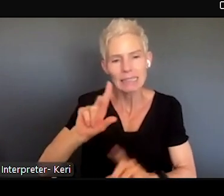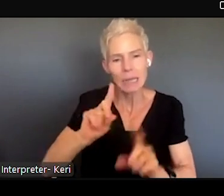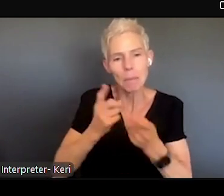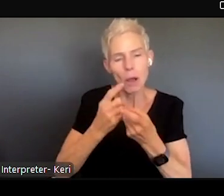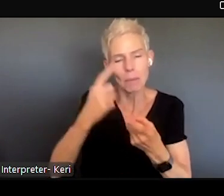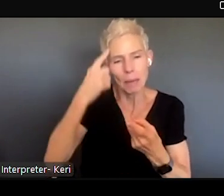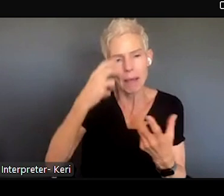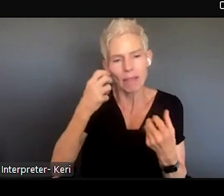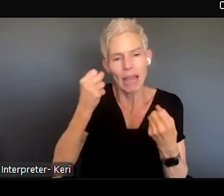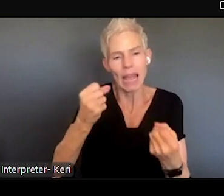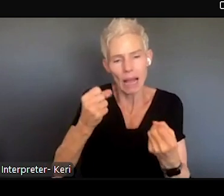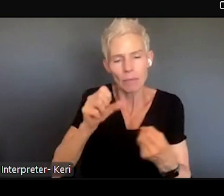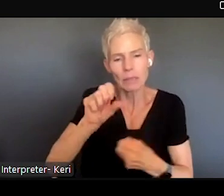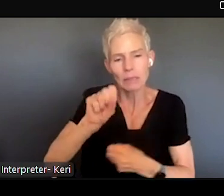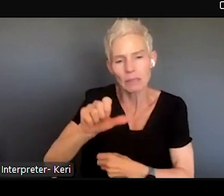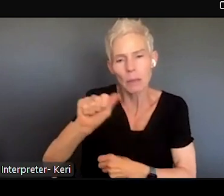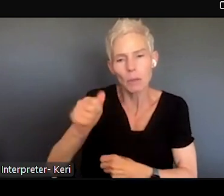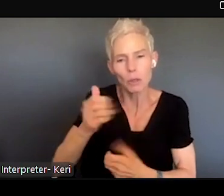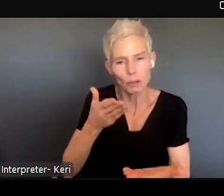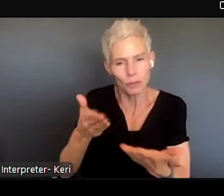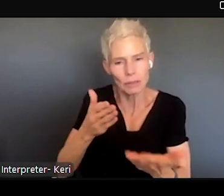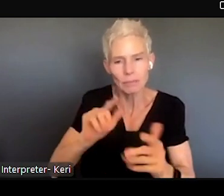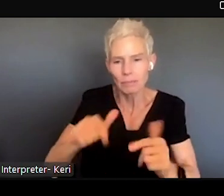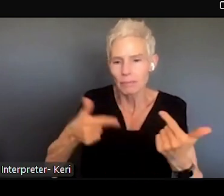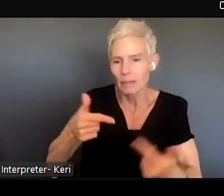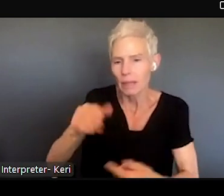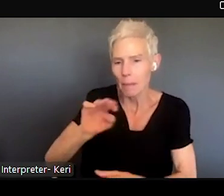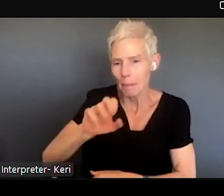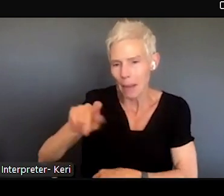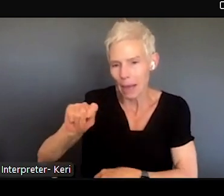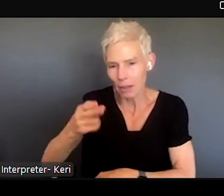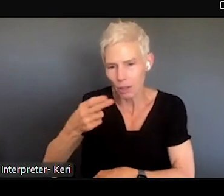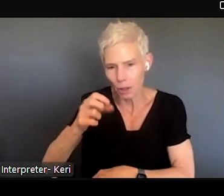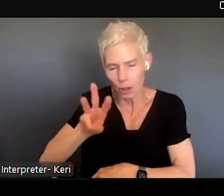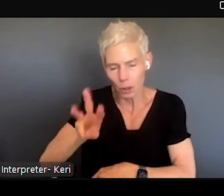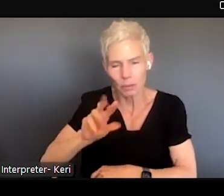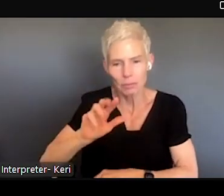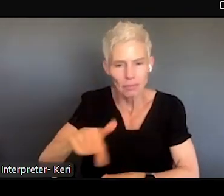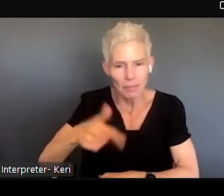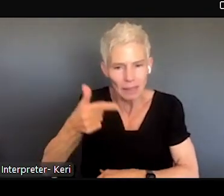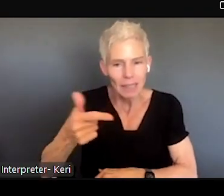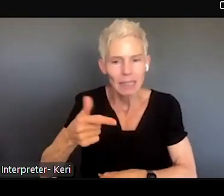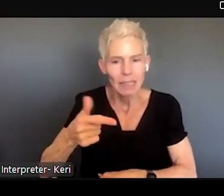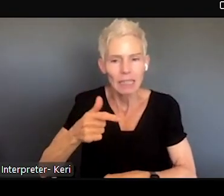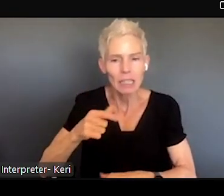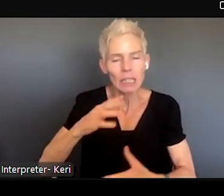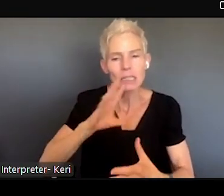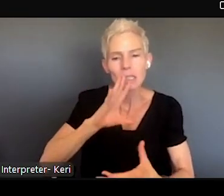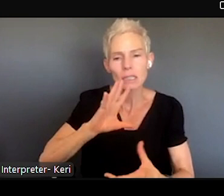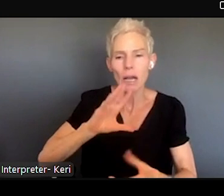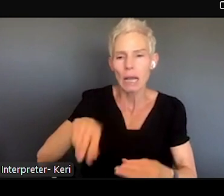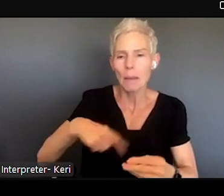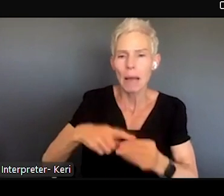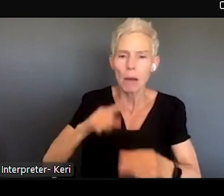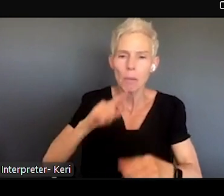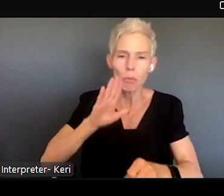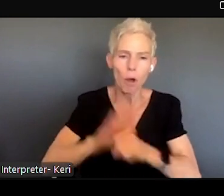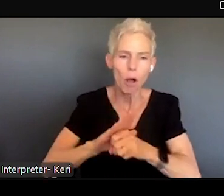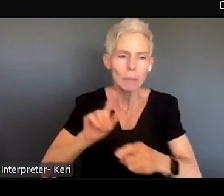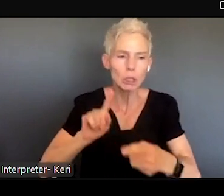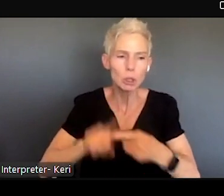the communications director. Matthew, I'm going to turn it over to you to talk about Promise to Call. Hey,